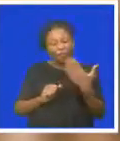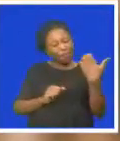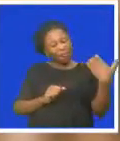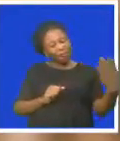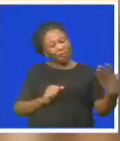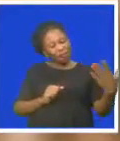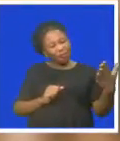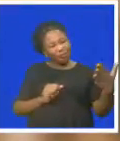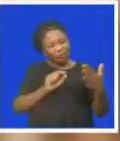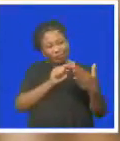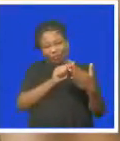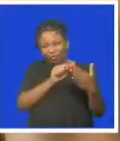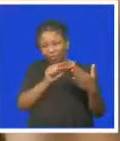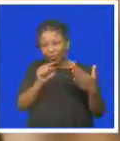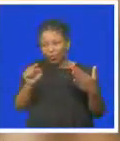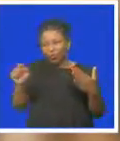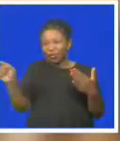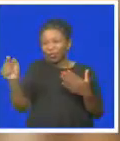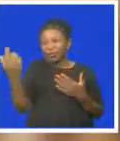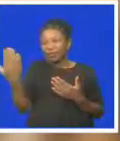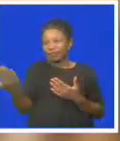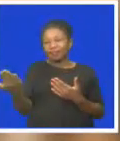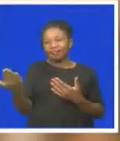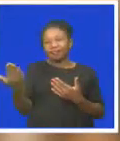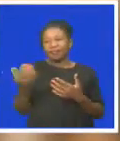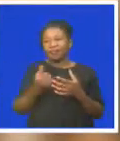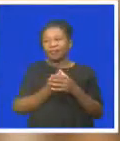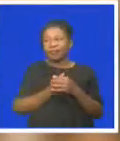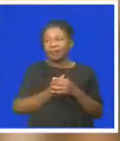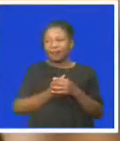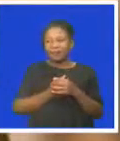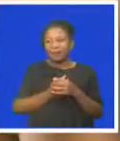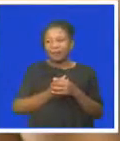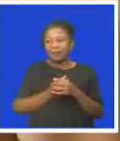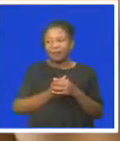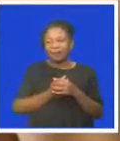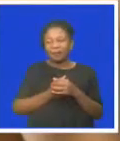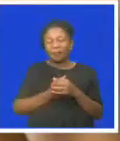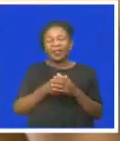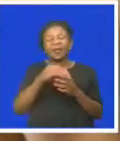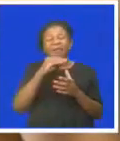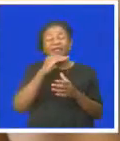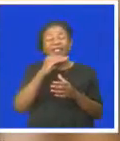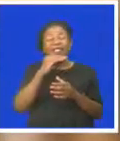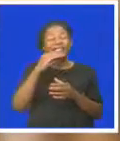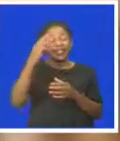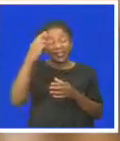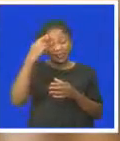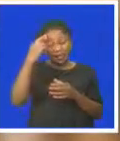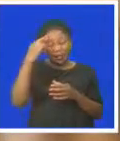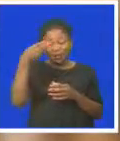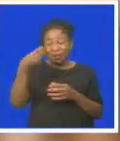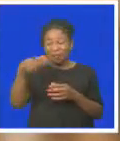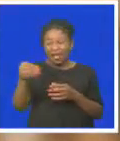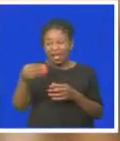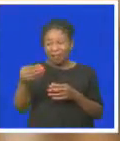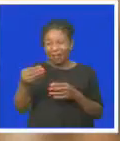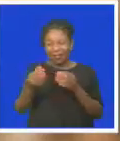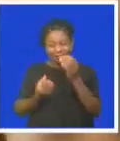right. When we are writing, my dear learner, you start from the left of your paper to the